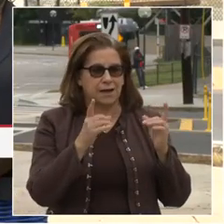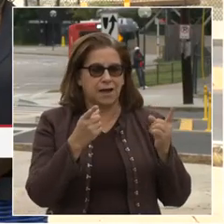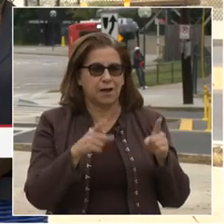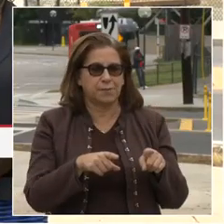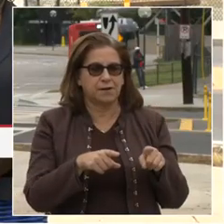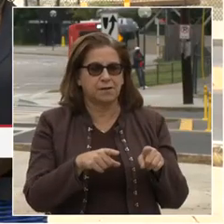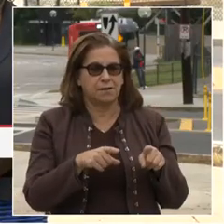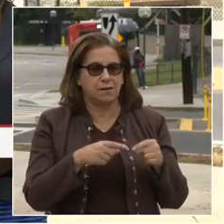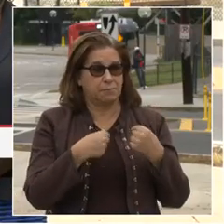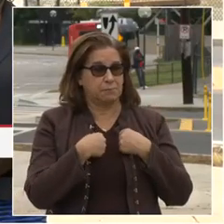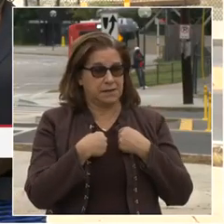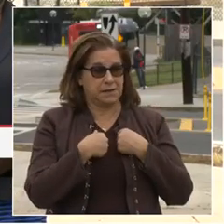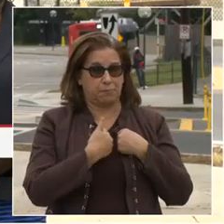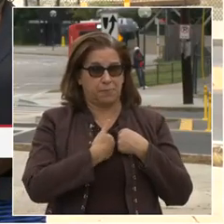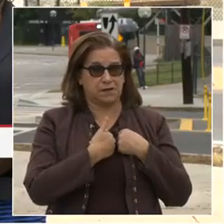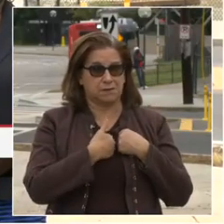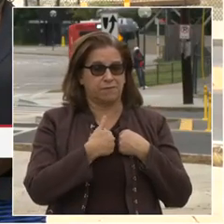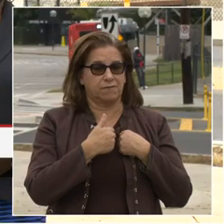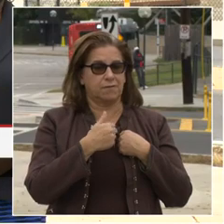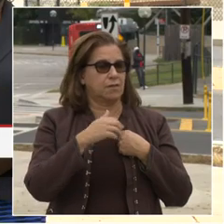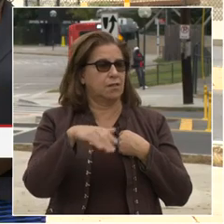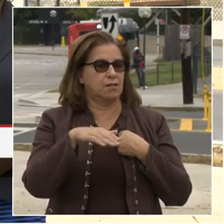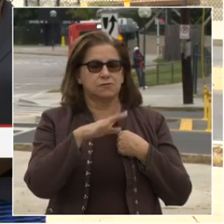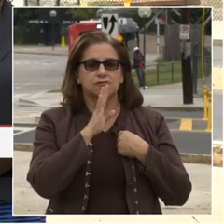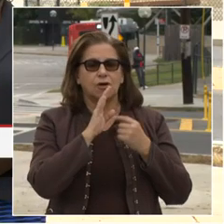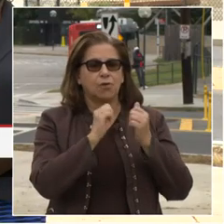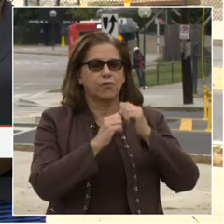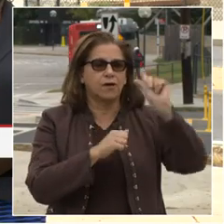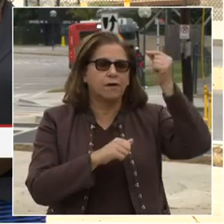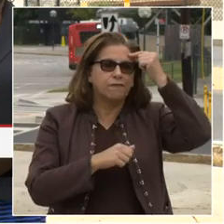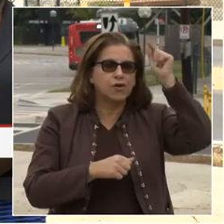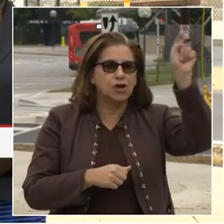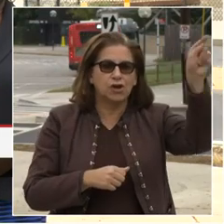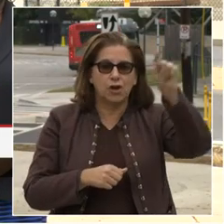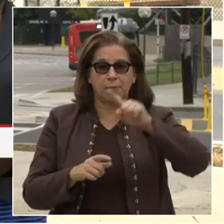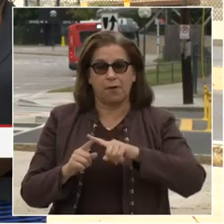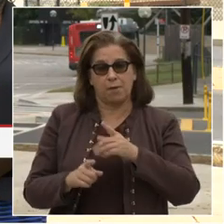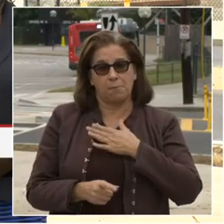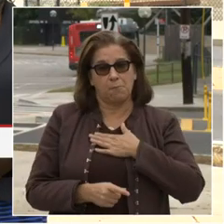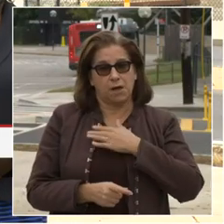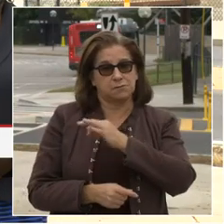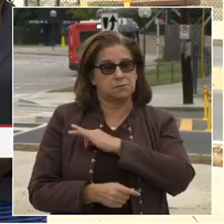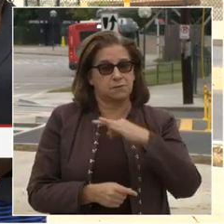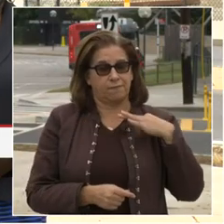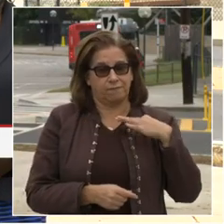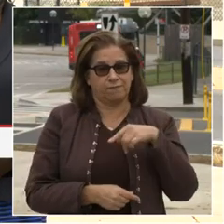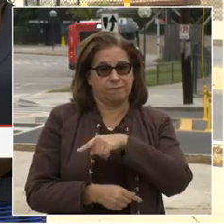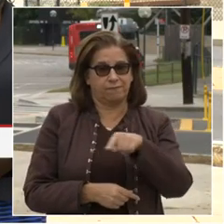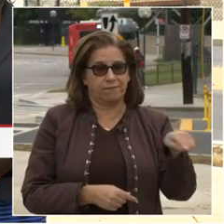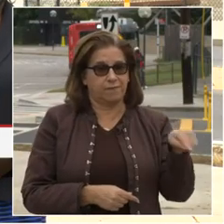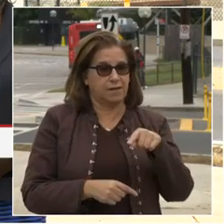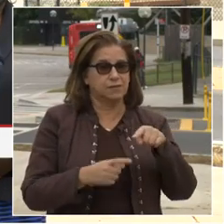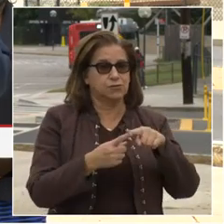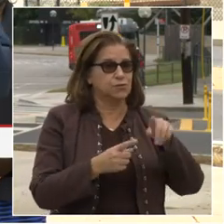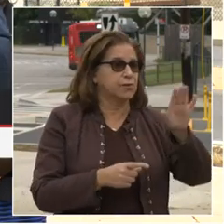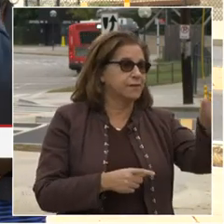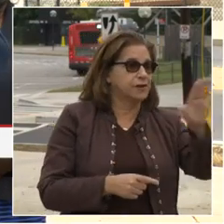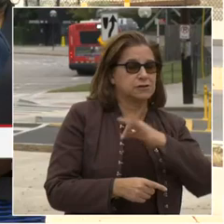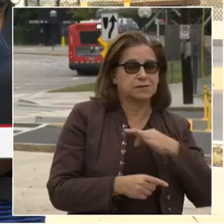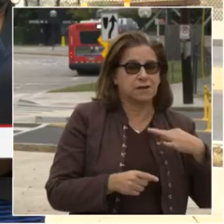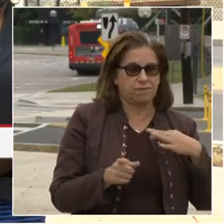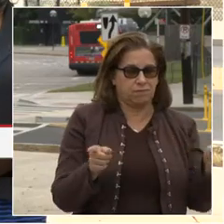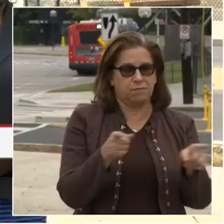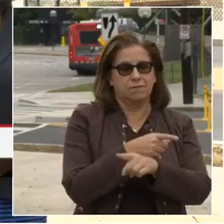that conversation with the governor, so we'll correct that information. And is that something that you still think is really important to